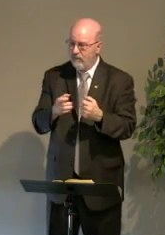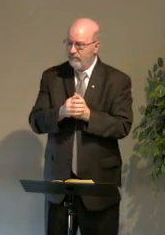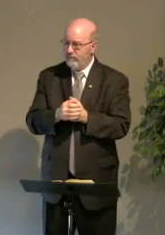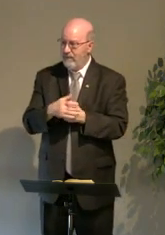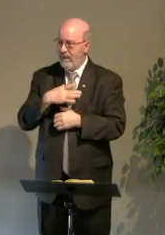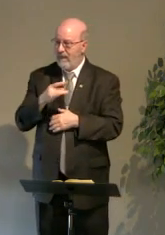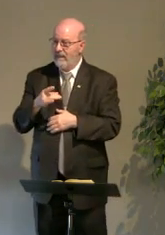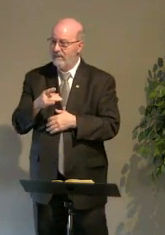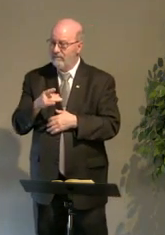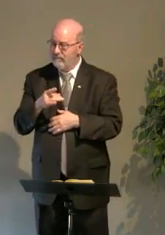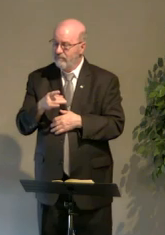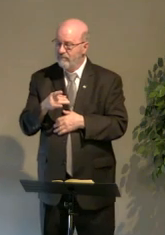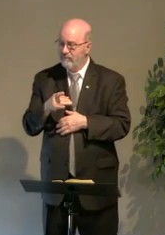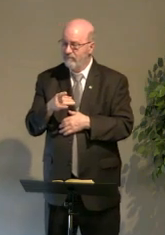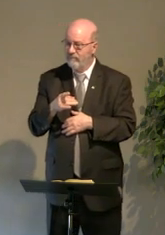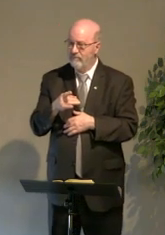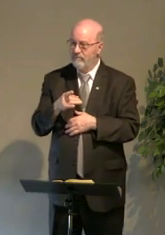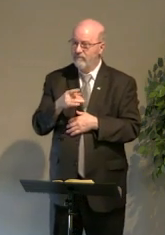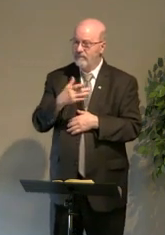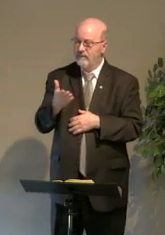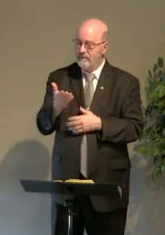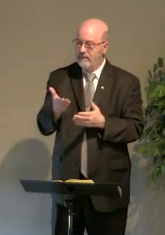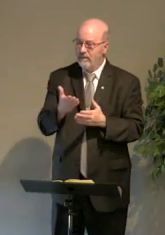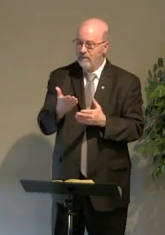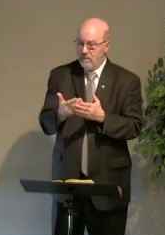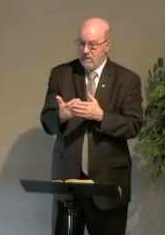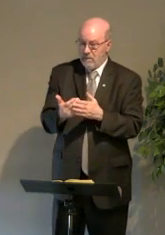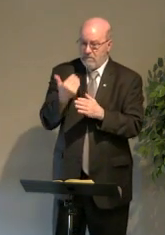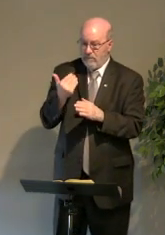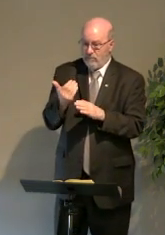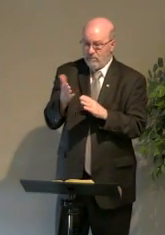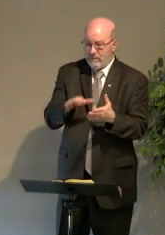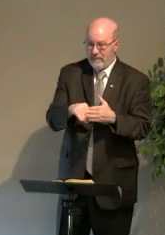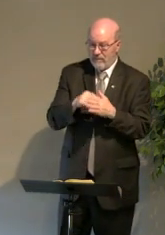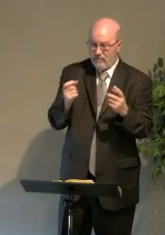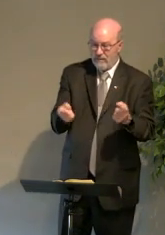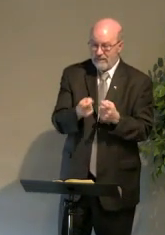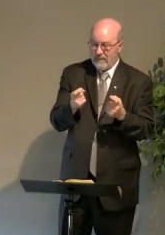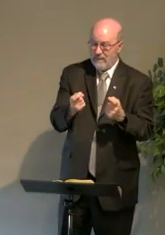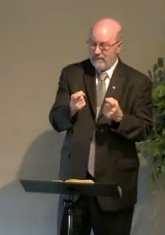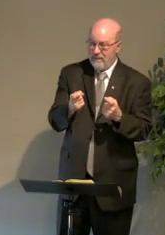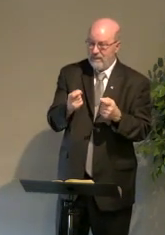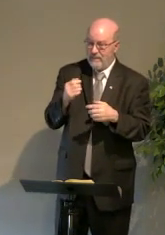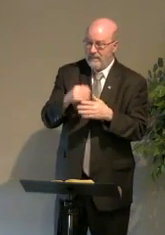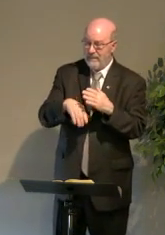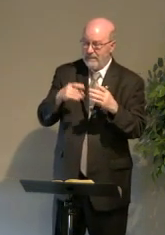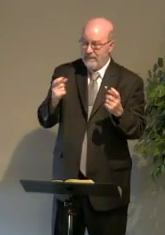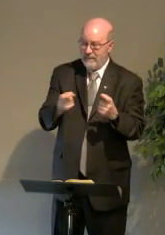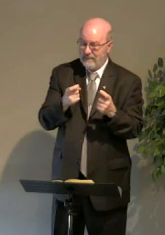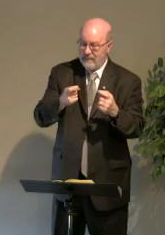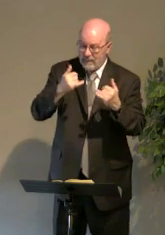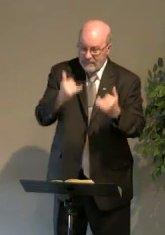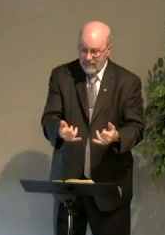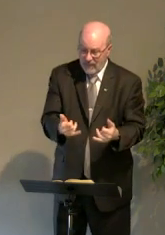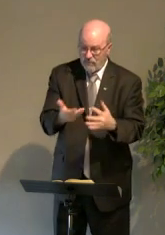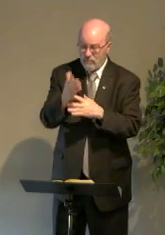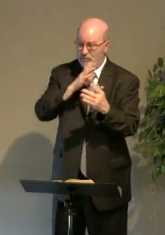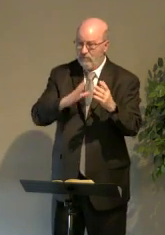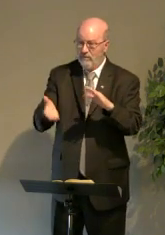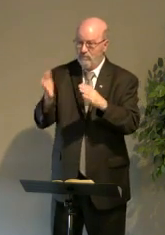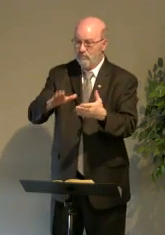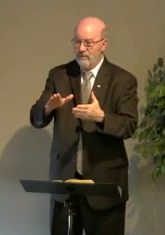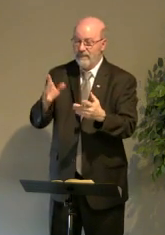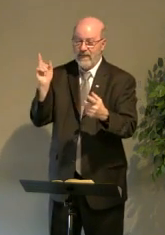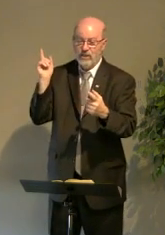I like the flip here. We were before dead to our trespasses and sins, in trespasses and sins. Now through Christ, we're